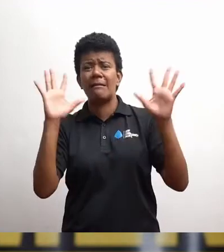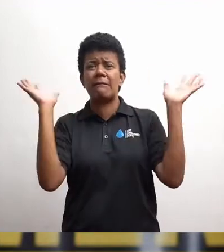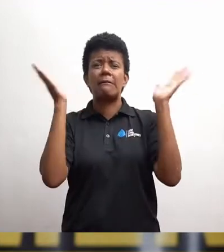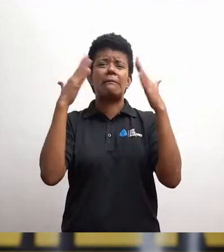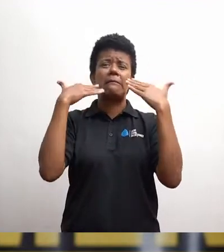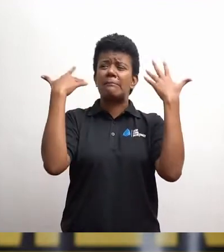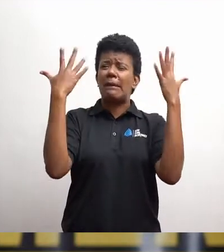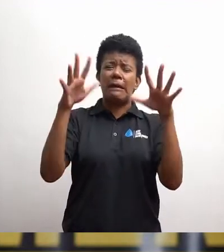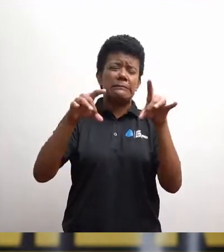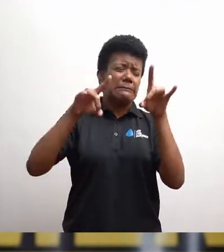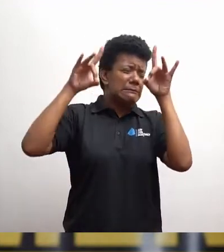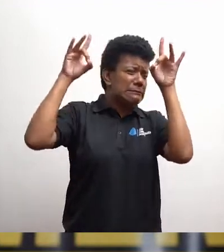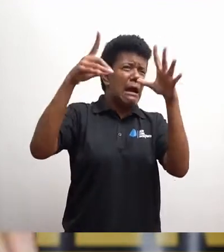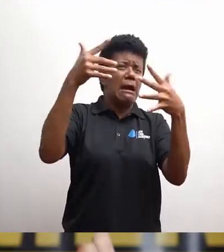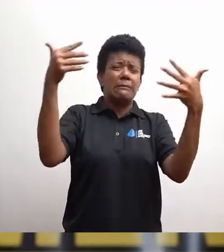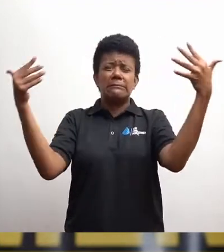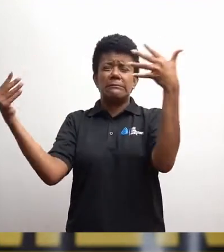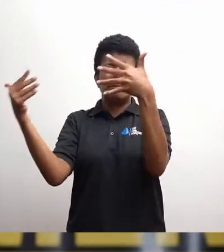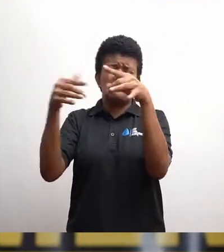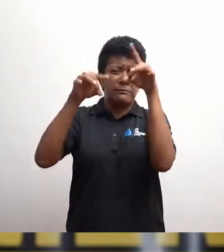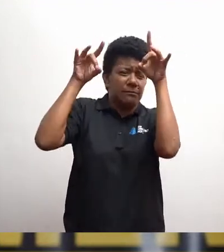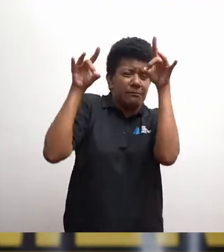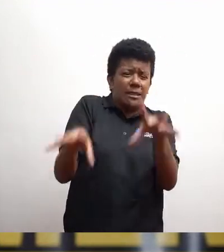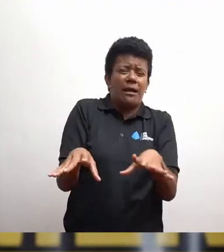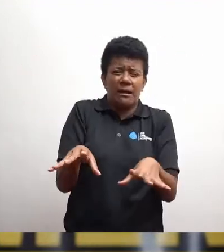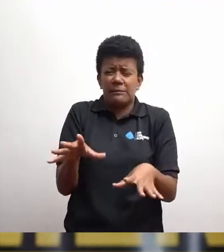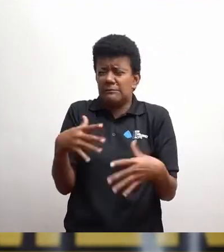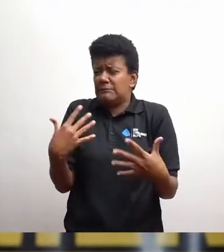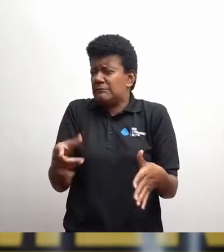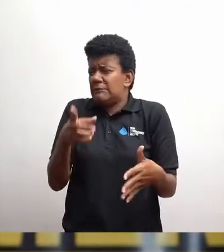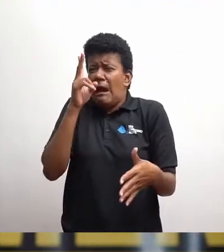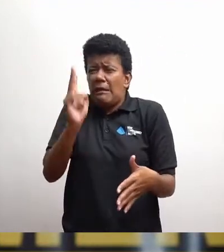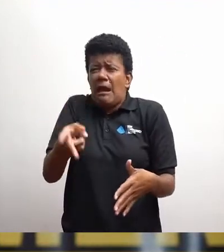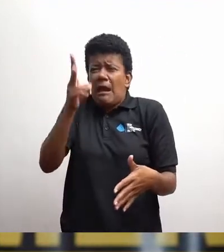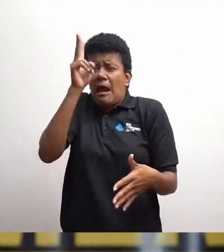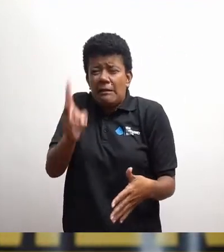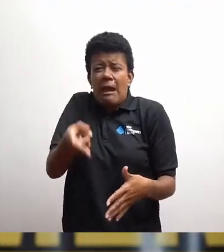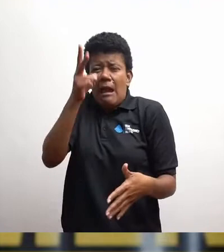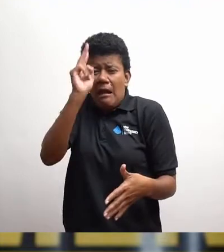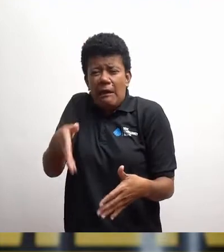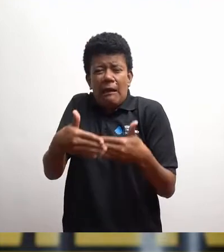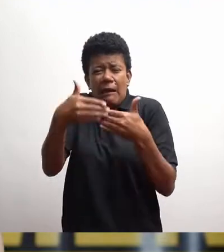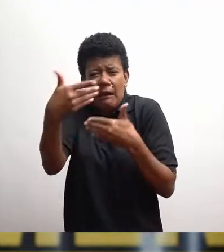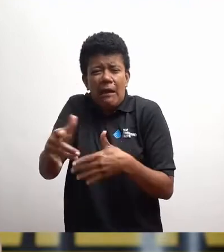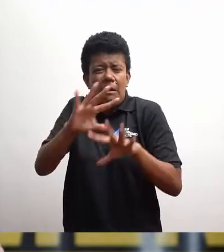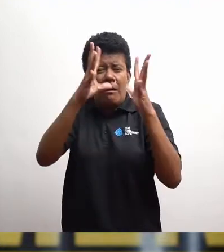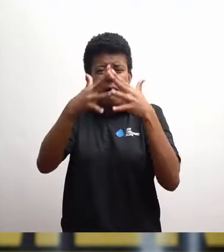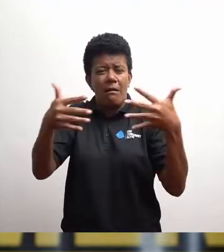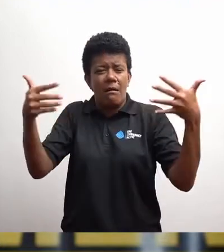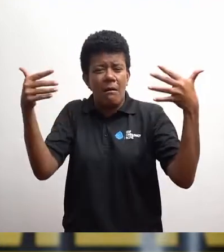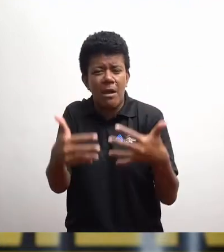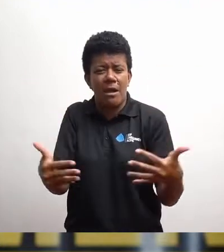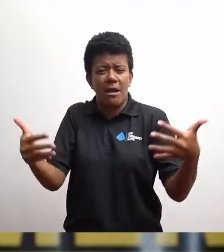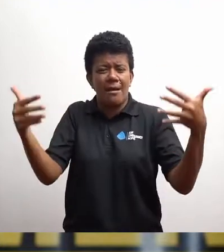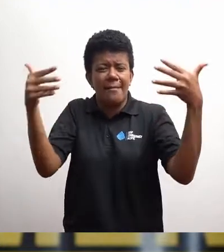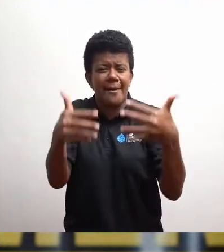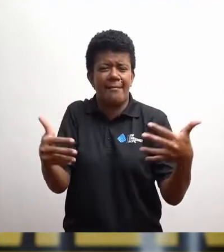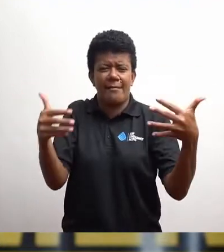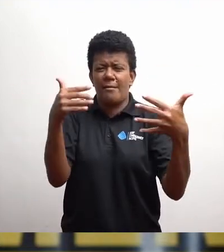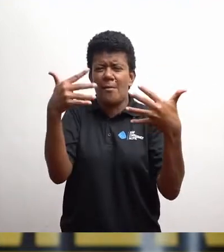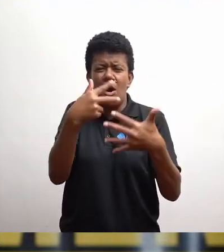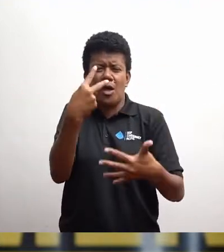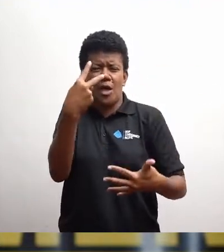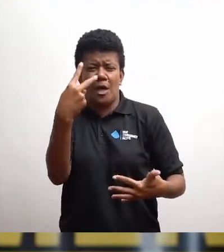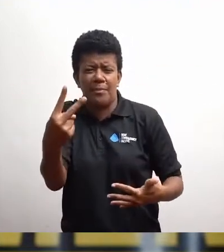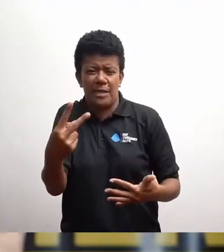amount of horror, we all know what happened during World War II. And just as in any conflict and